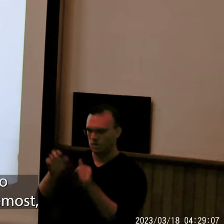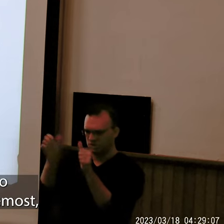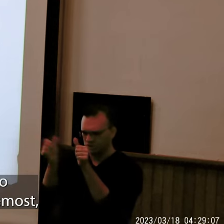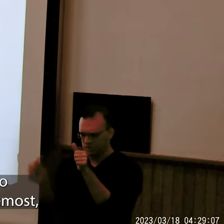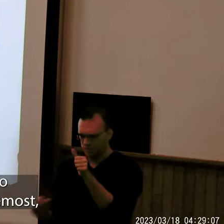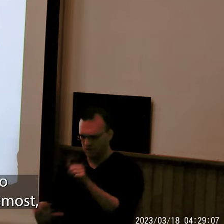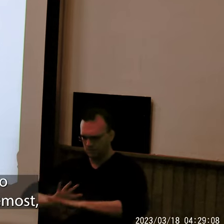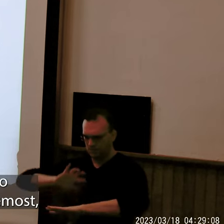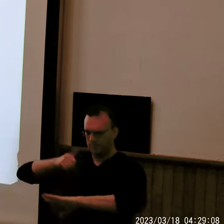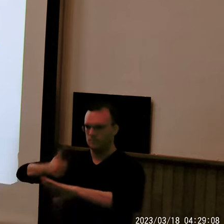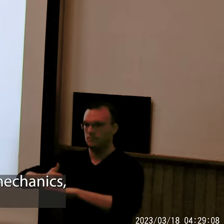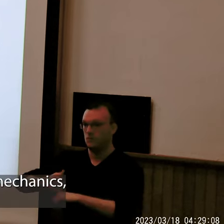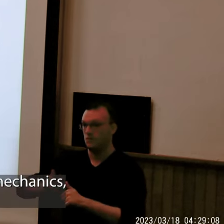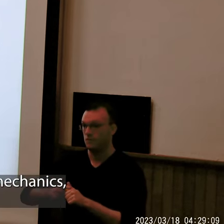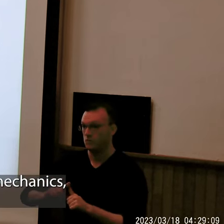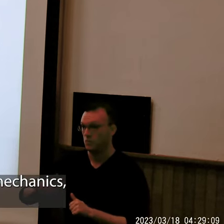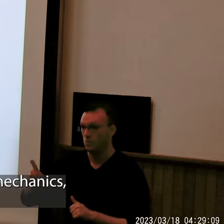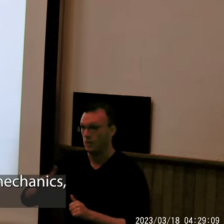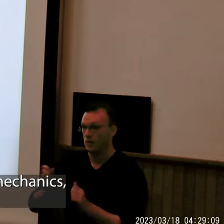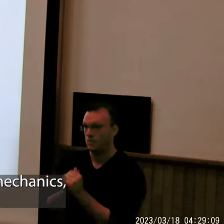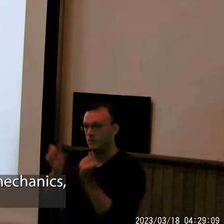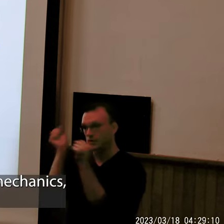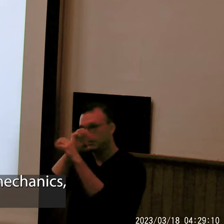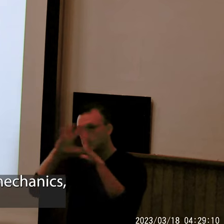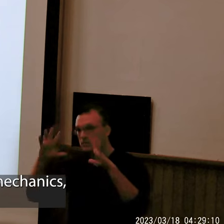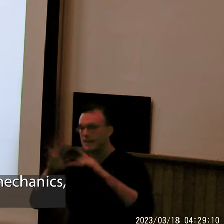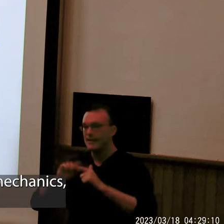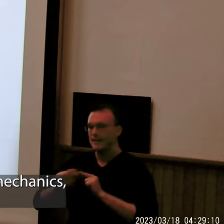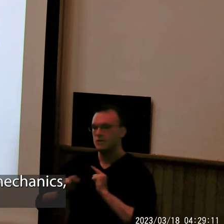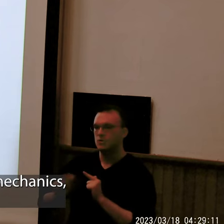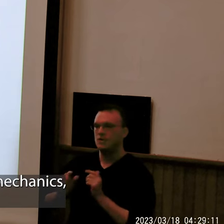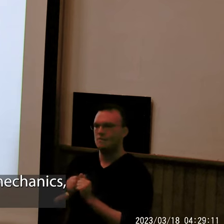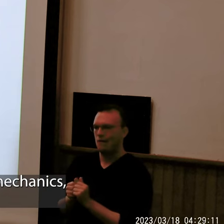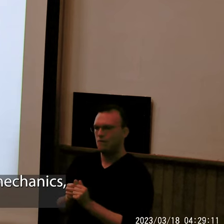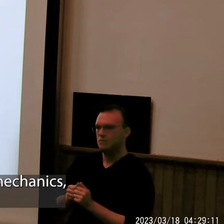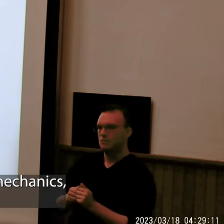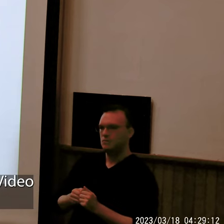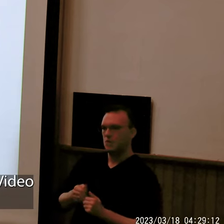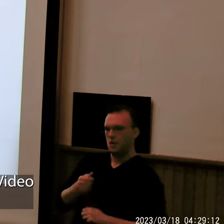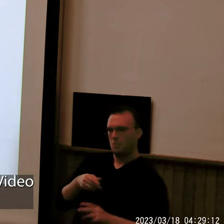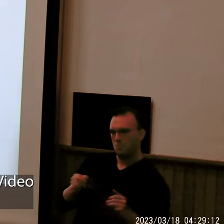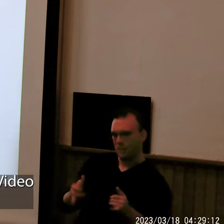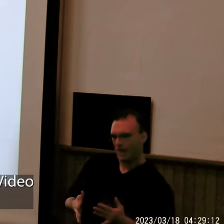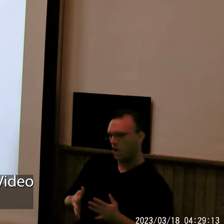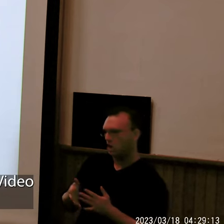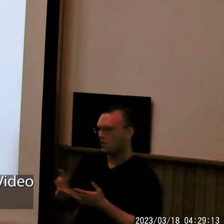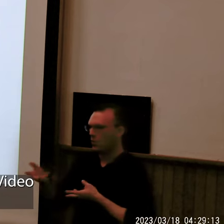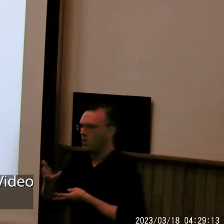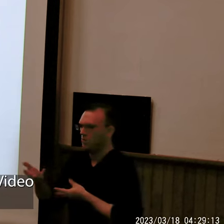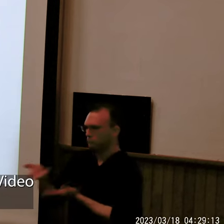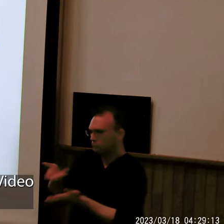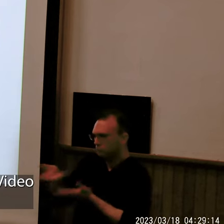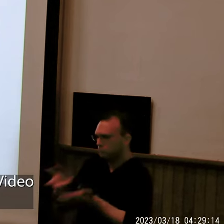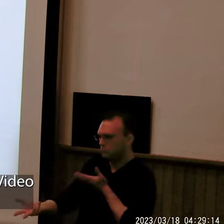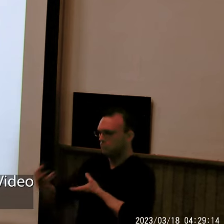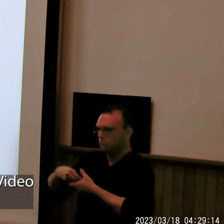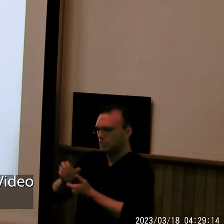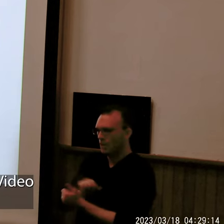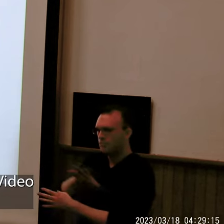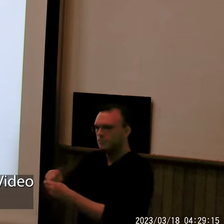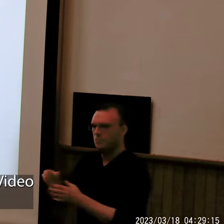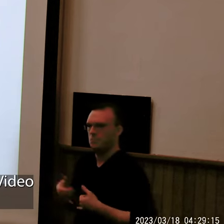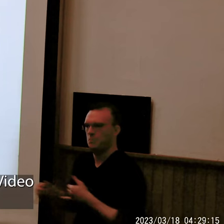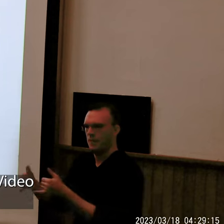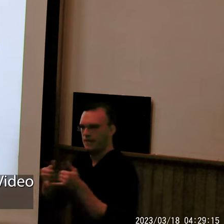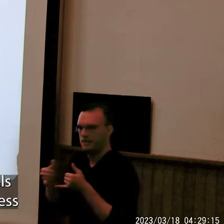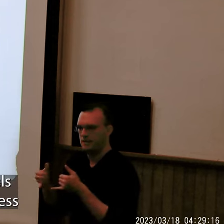form, first and foremost, through the design of their interactive mechanics, the rules and the possibilities they offer for play.